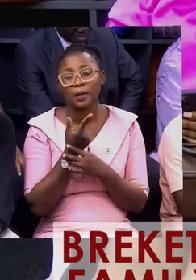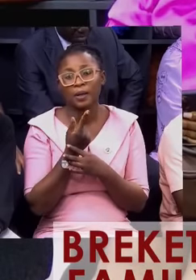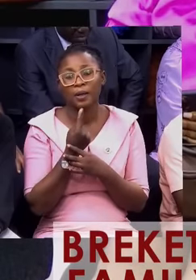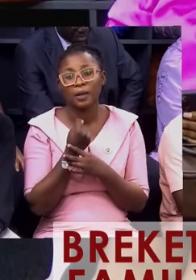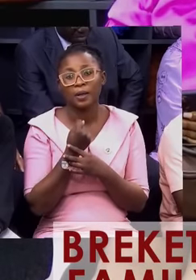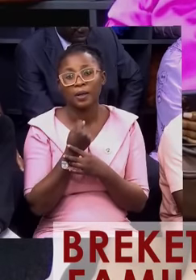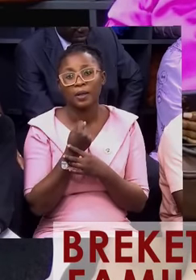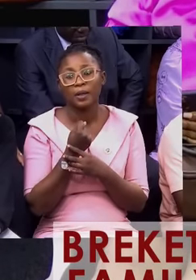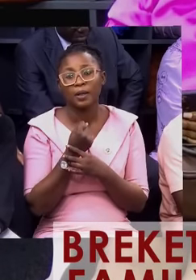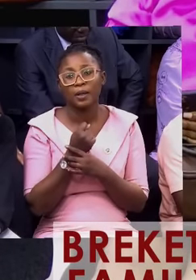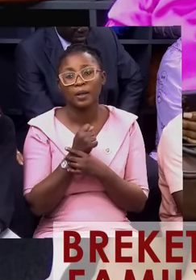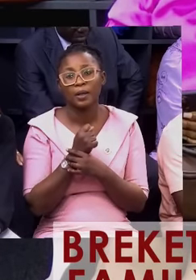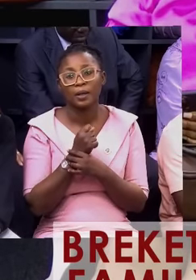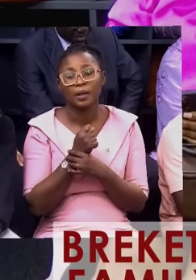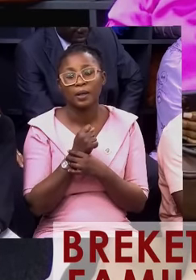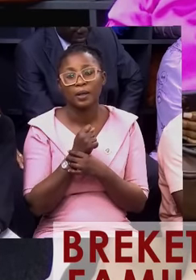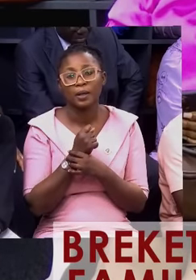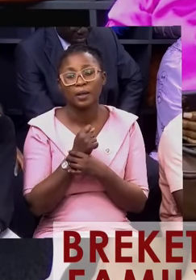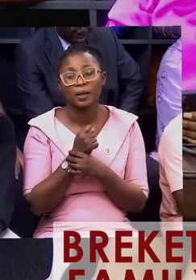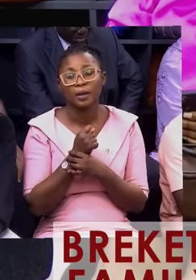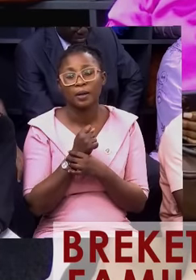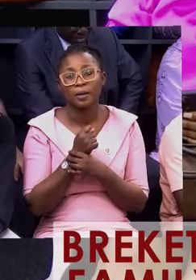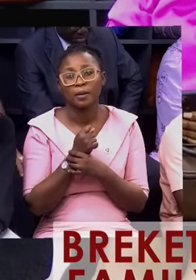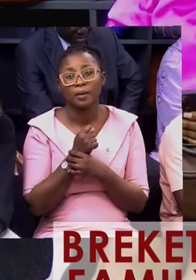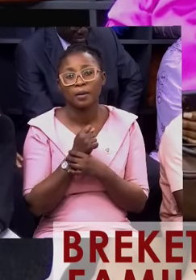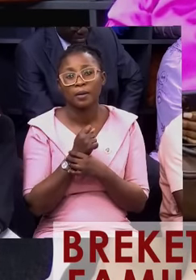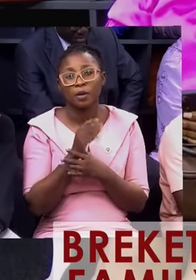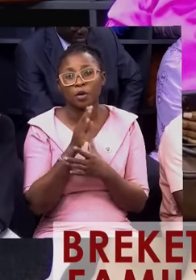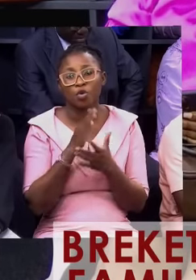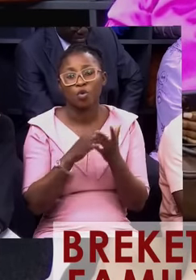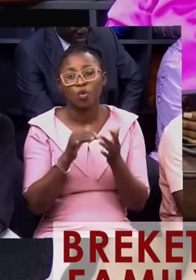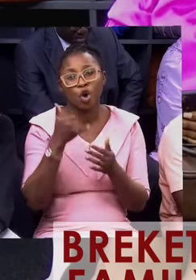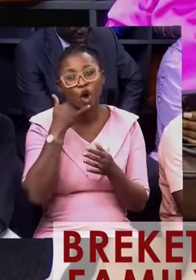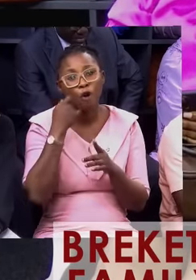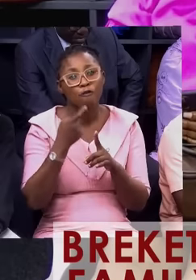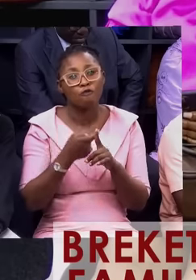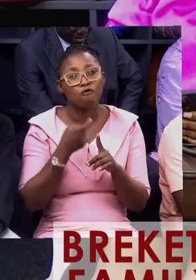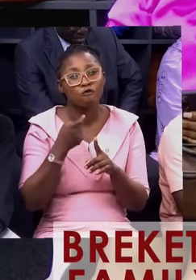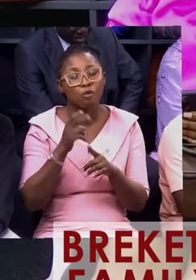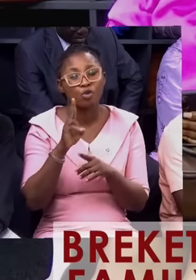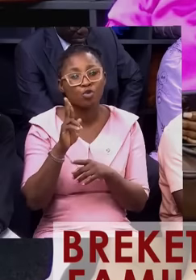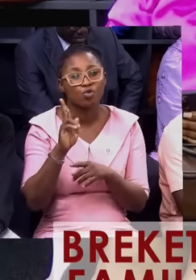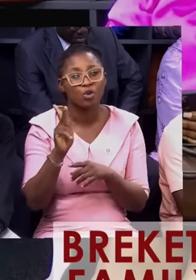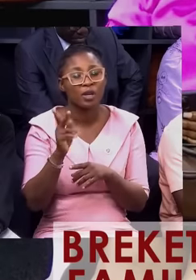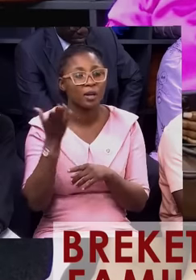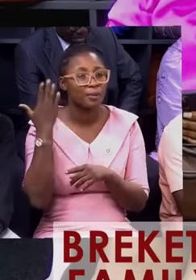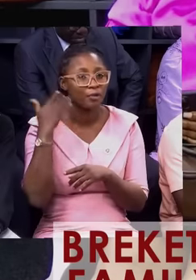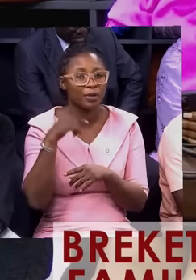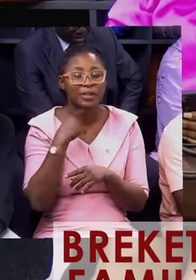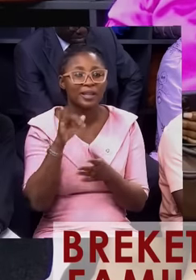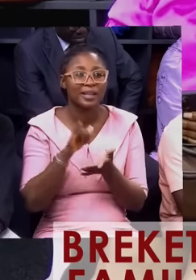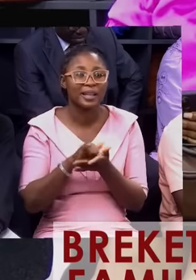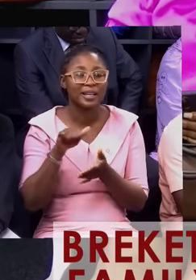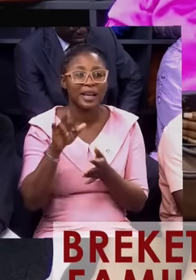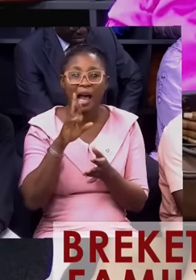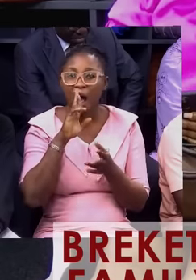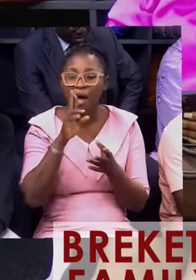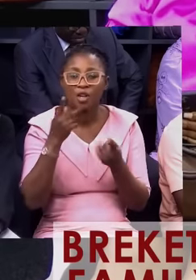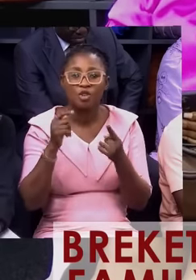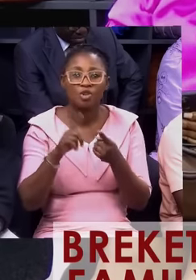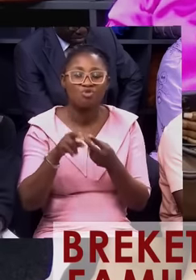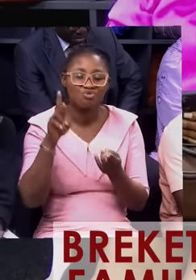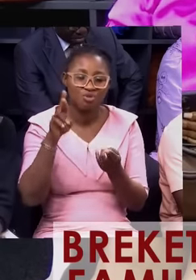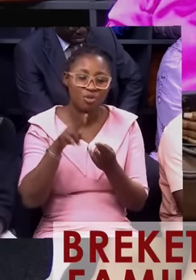and said they called UK earlier and was saying um they're trying to reduce the population of Nigeria by